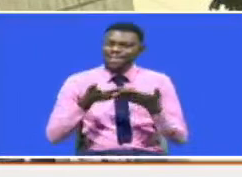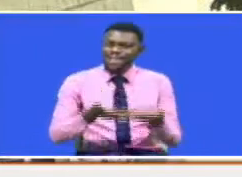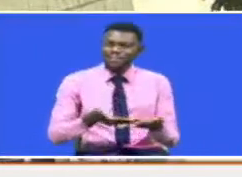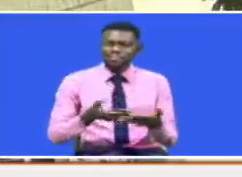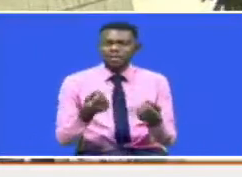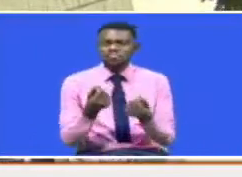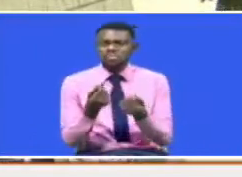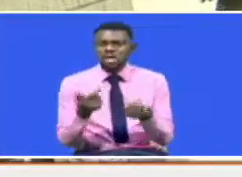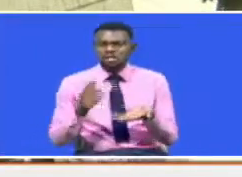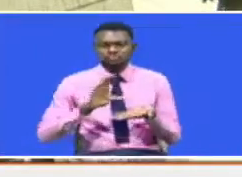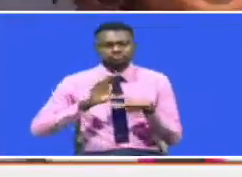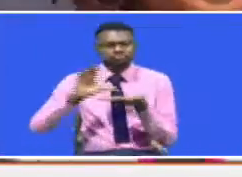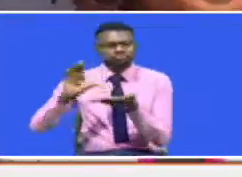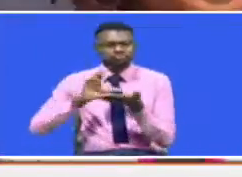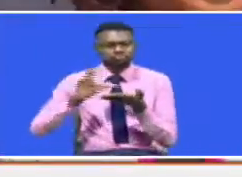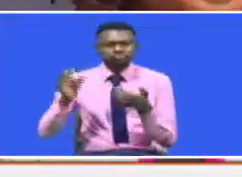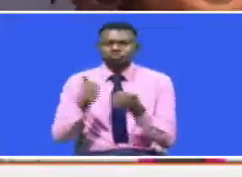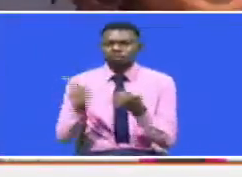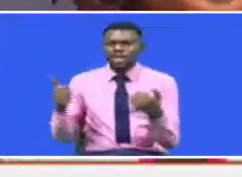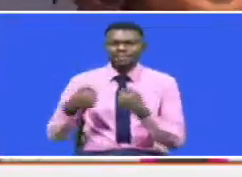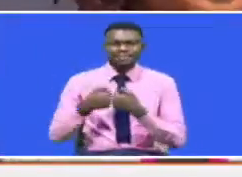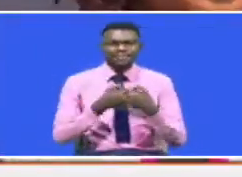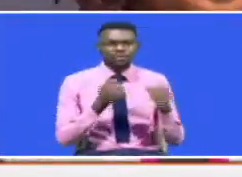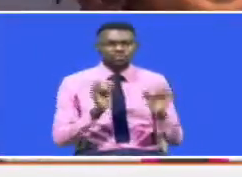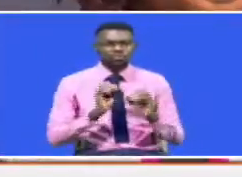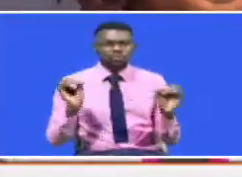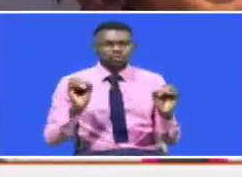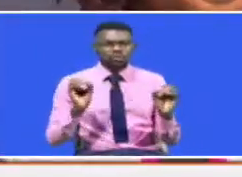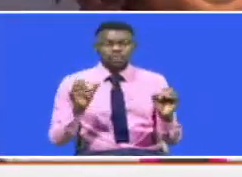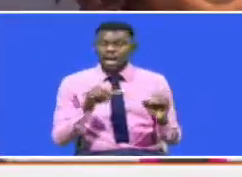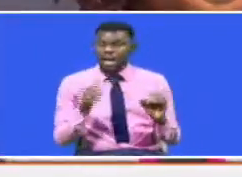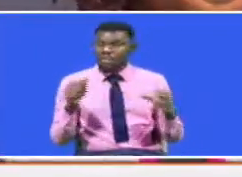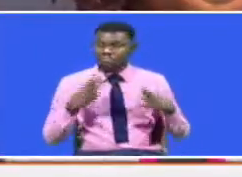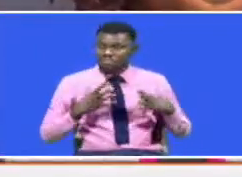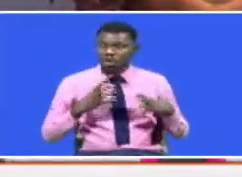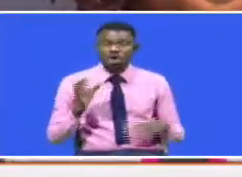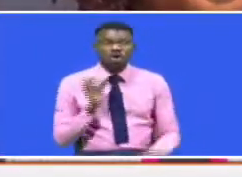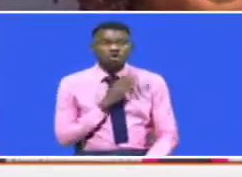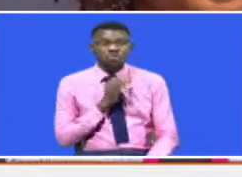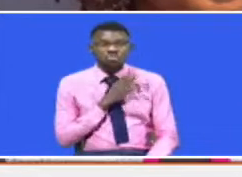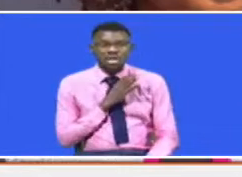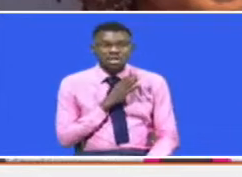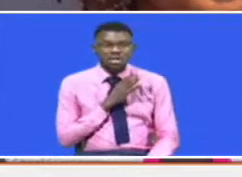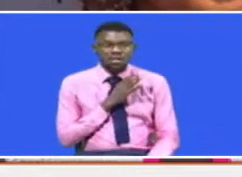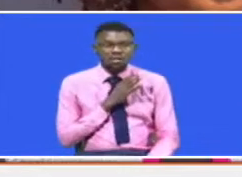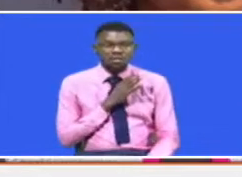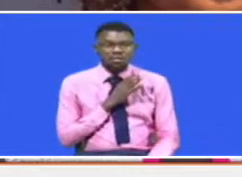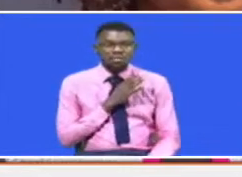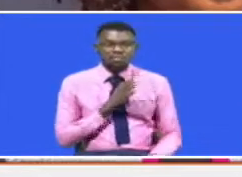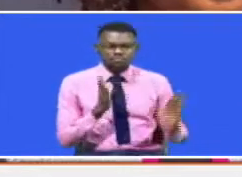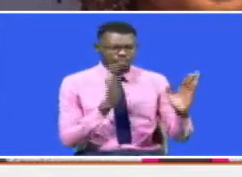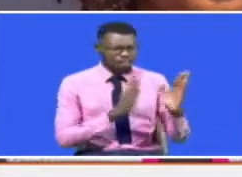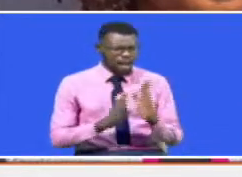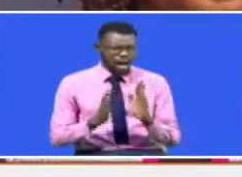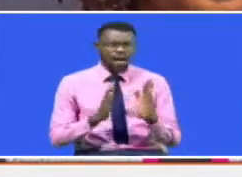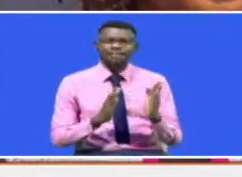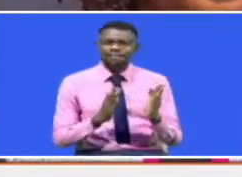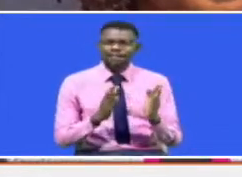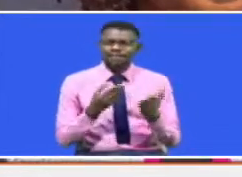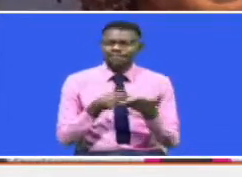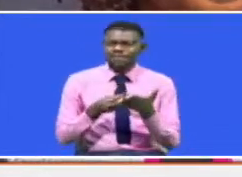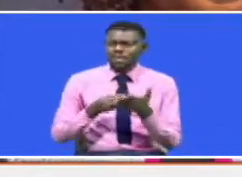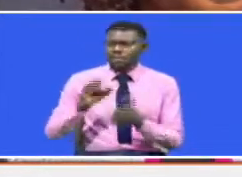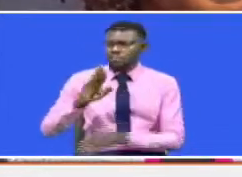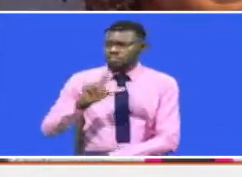wa fedha miaka zijazo. Even as others criticize the measures that have been taken in the finance bill, the